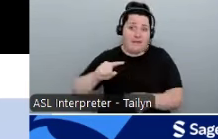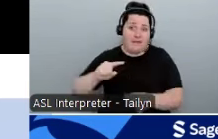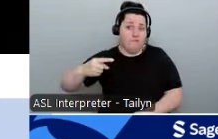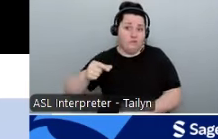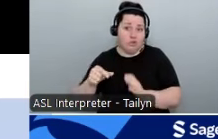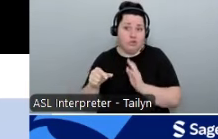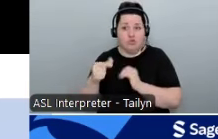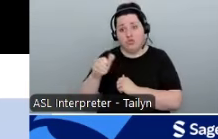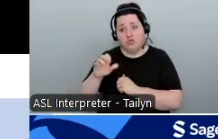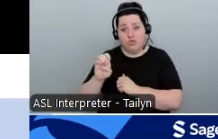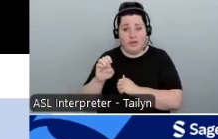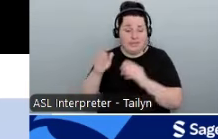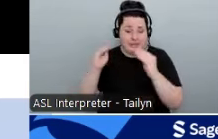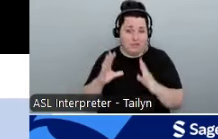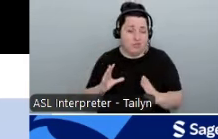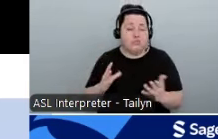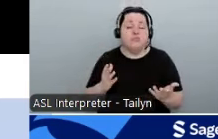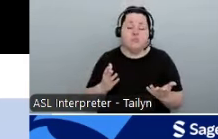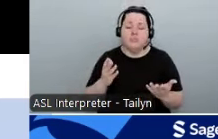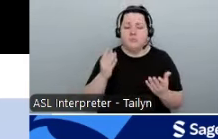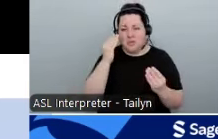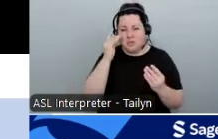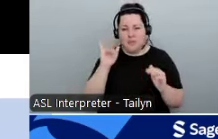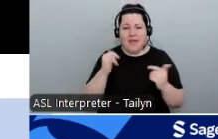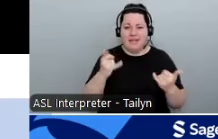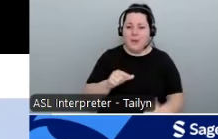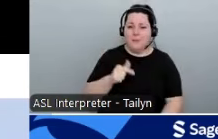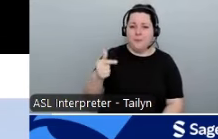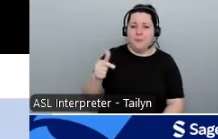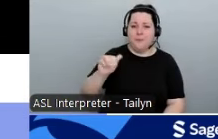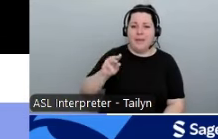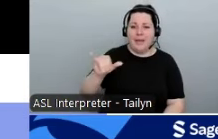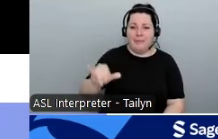Those are some things to think about, and now I'll pass it off to Amy.